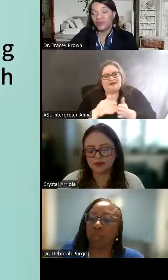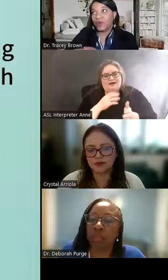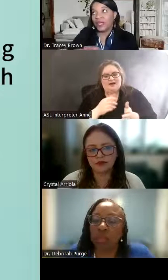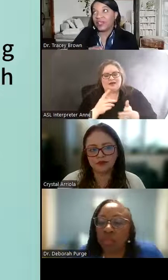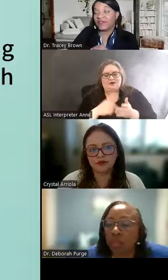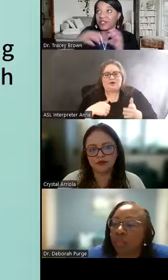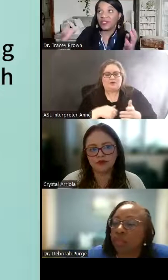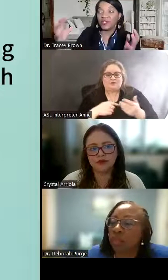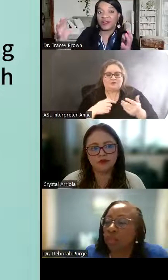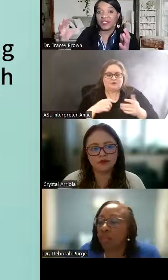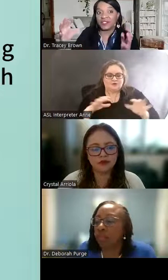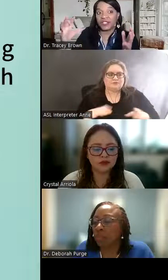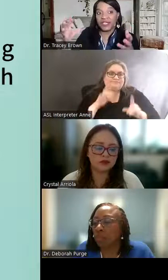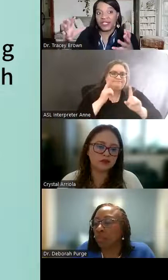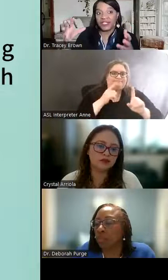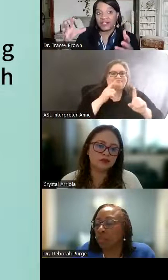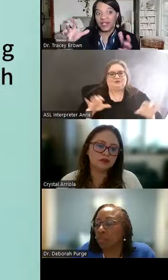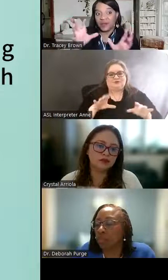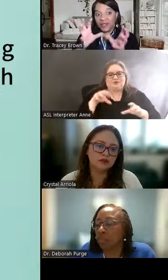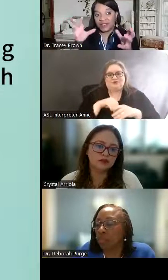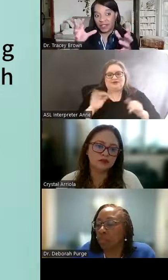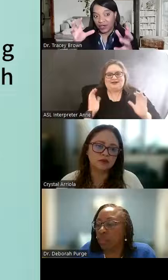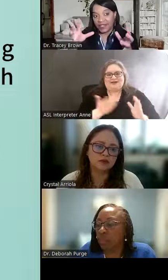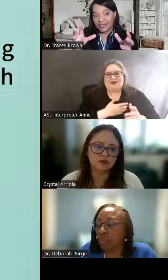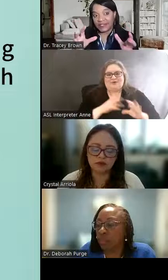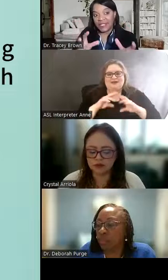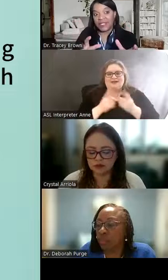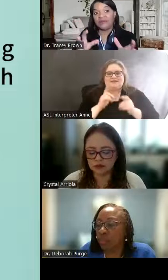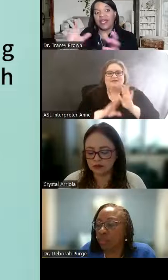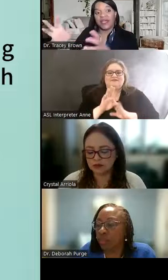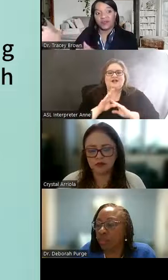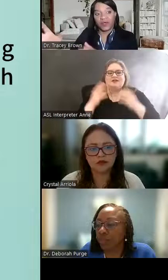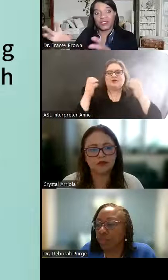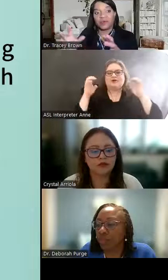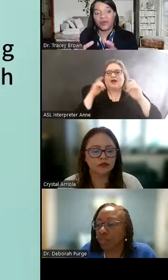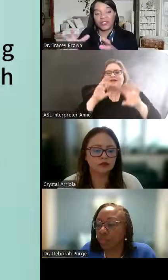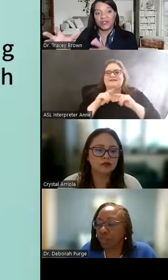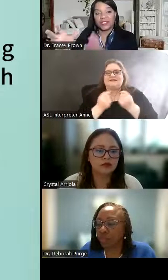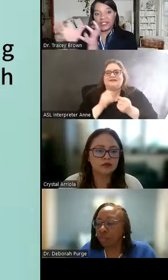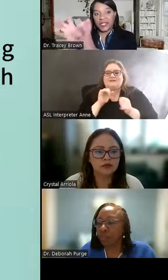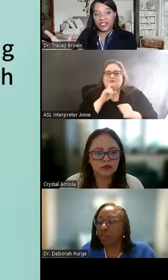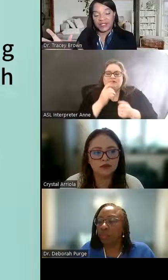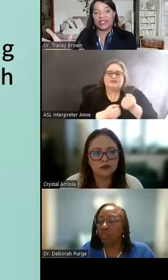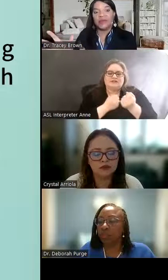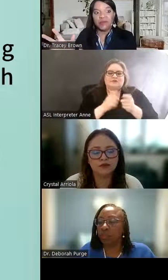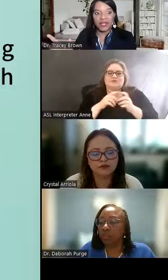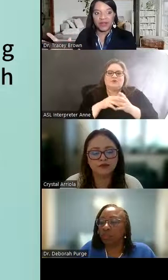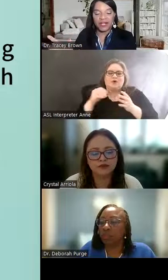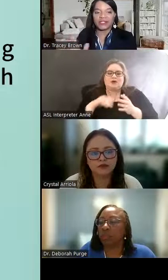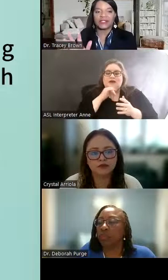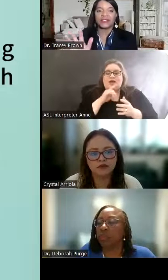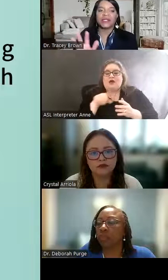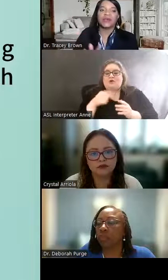we're endeavoring to do in our district is develop a crisis team that can really support students, not just in the moment